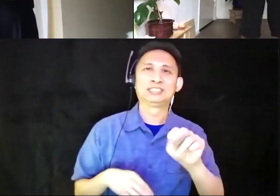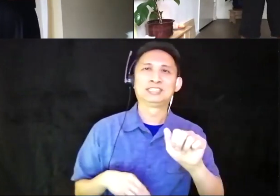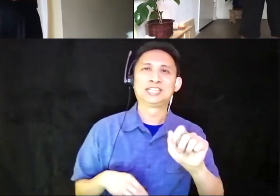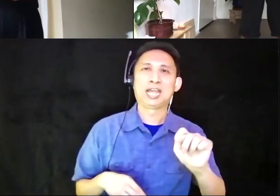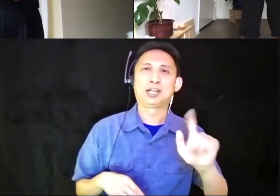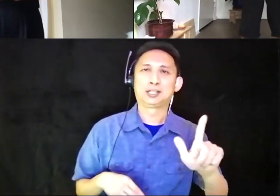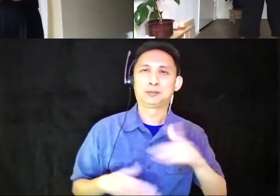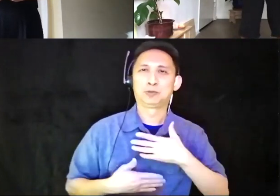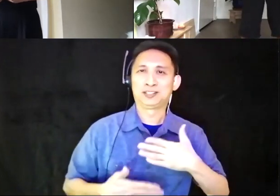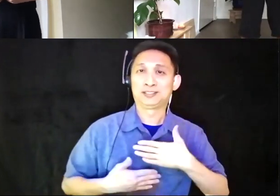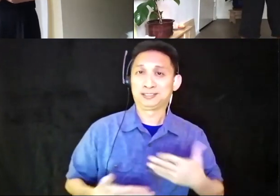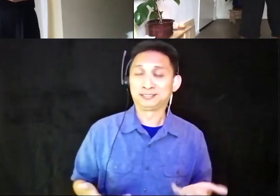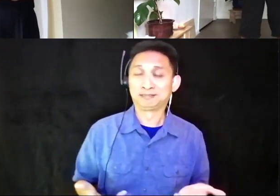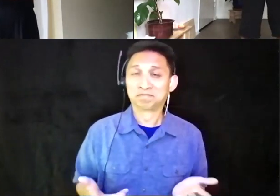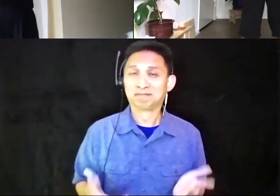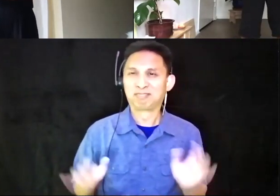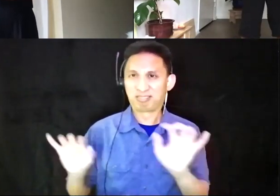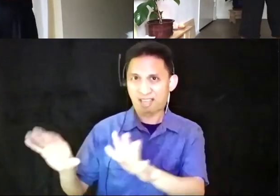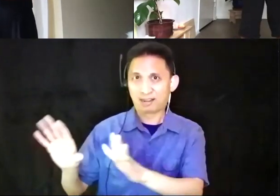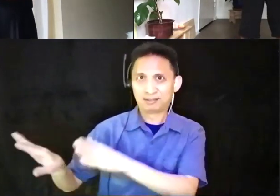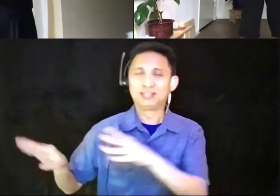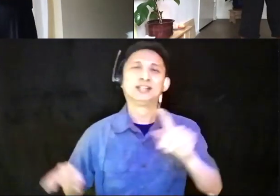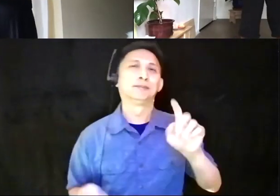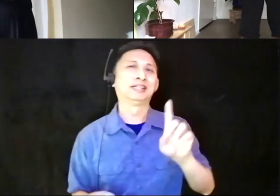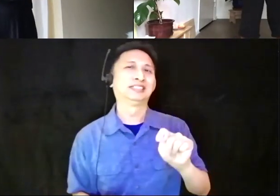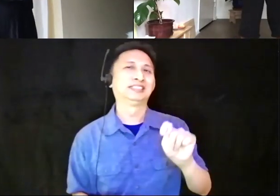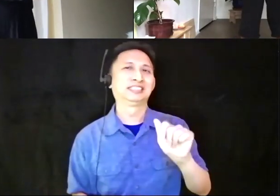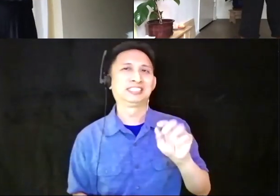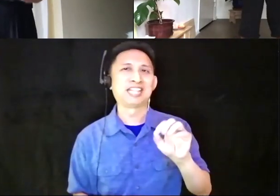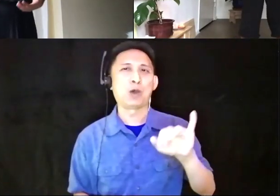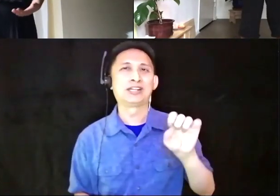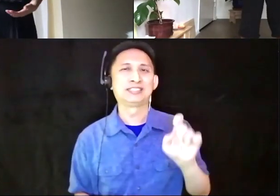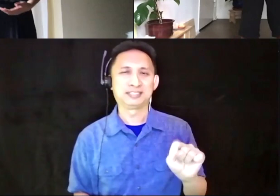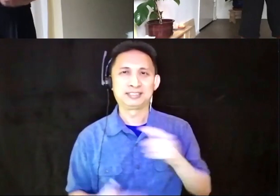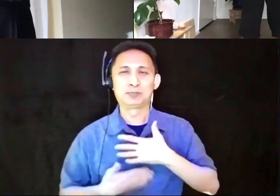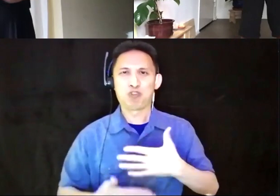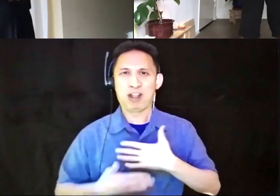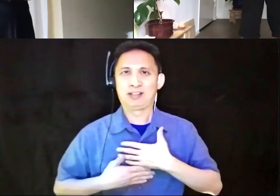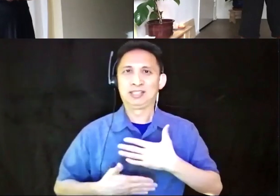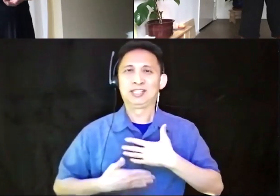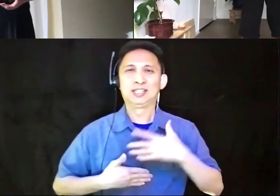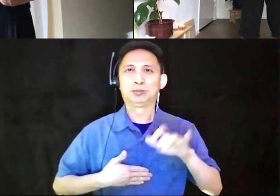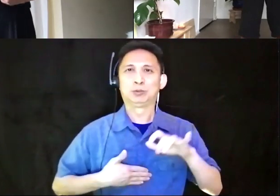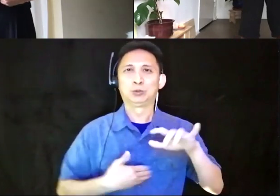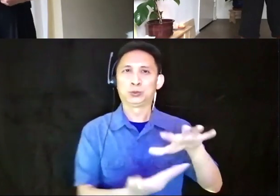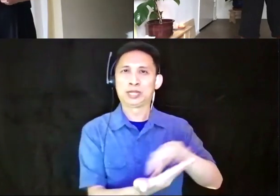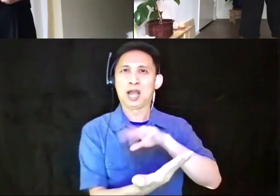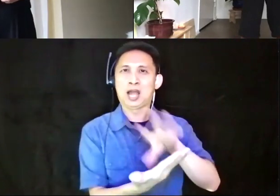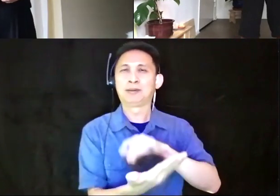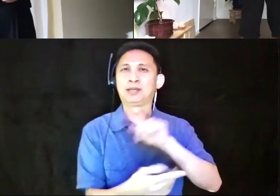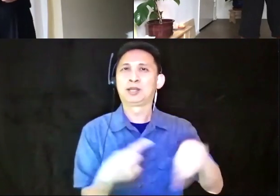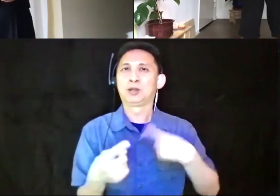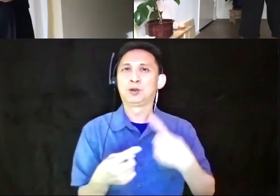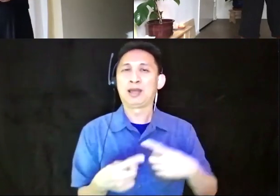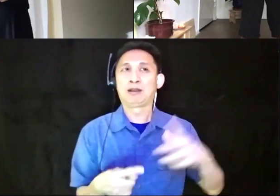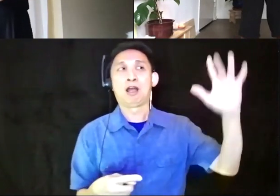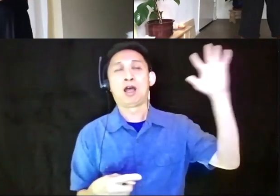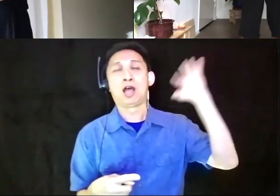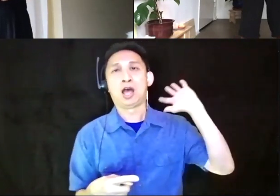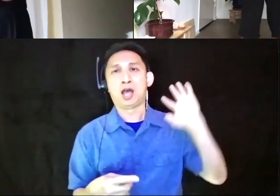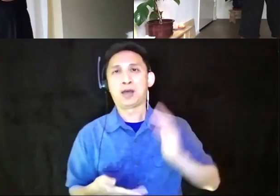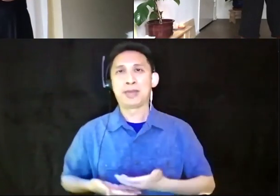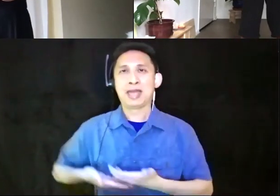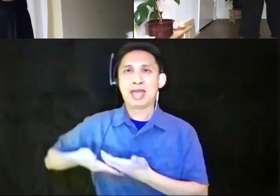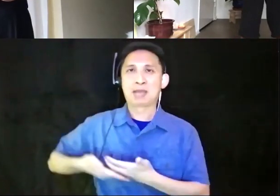breath focuses on breathing as to imitate how you breathed when you were in the womb. So maybe when